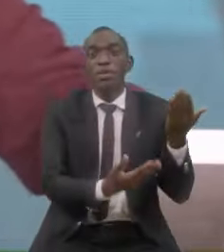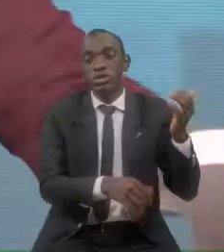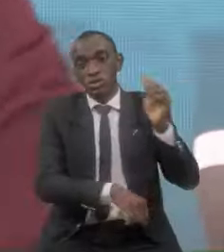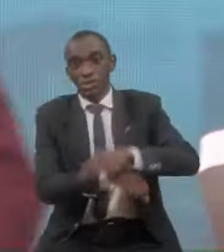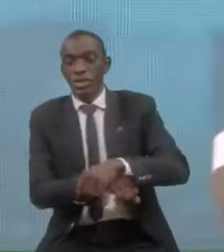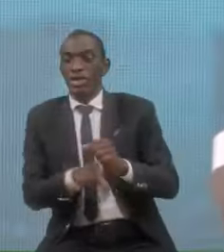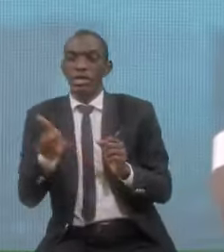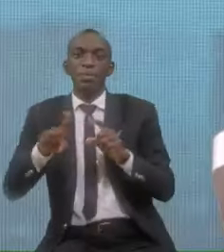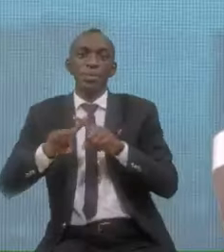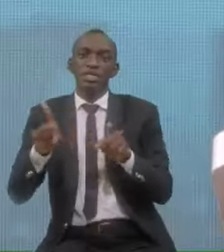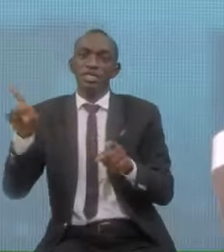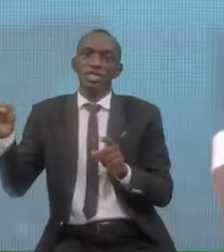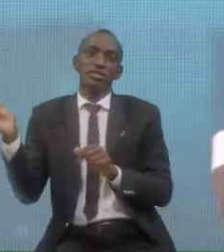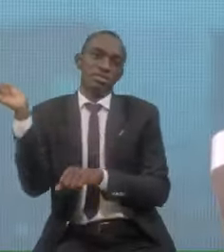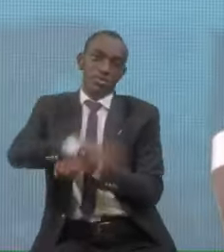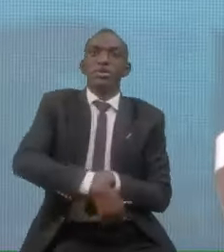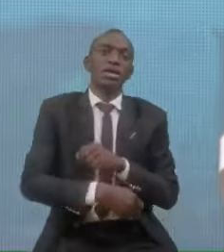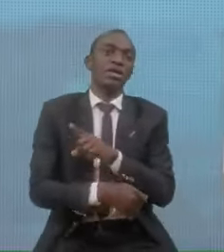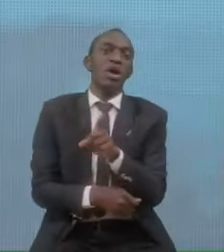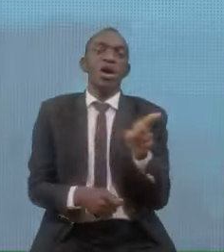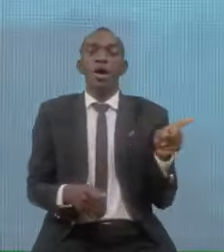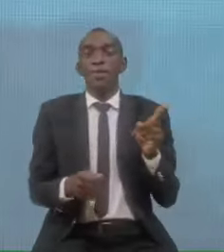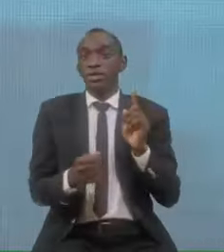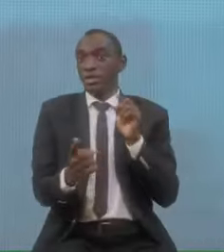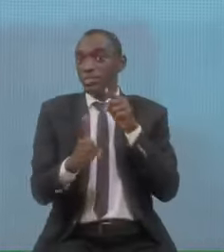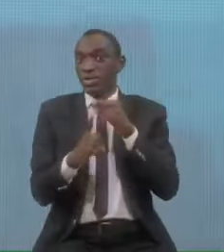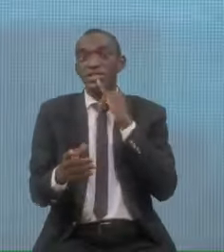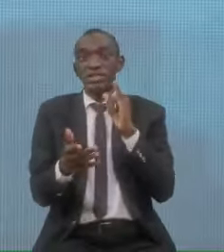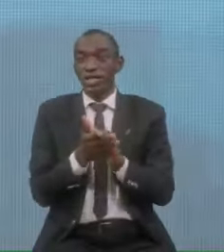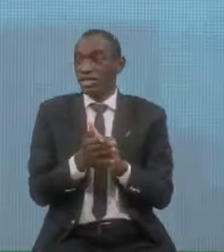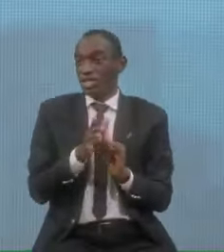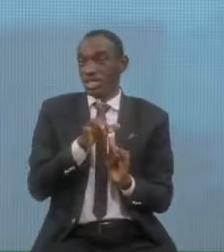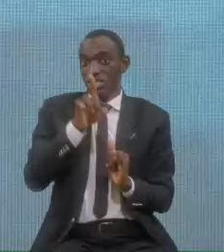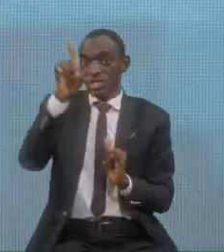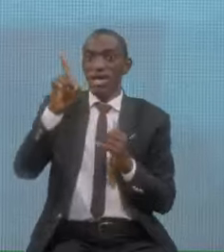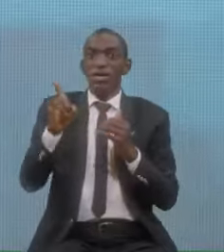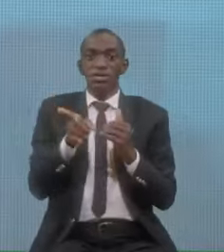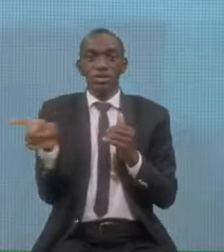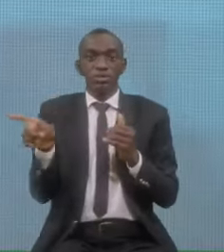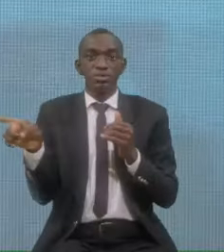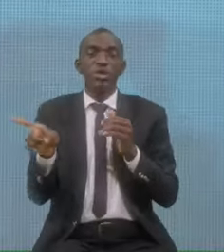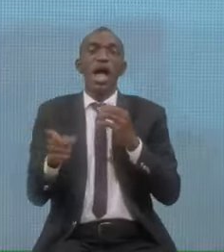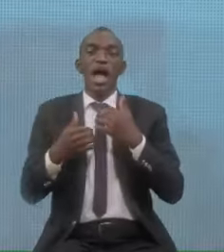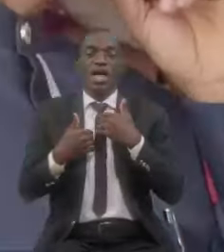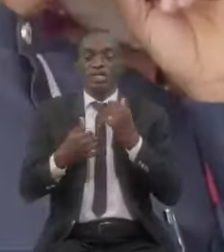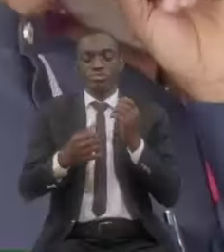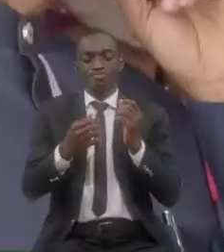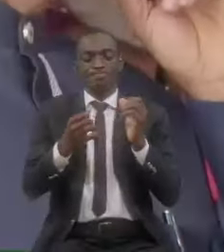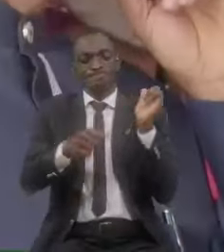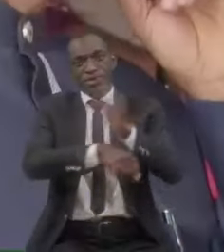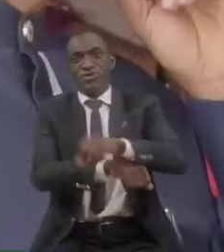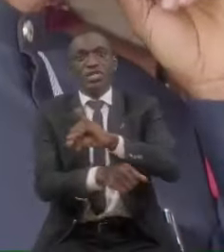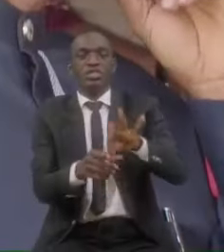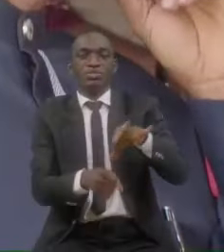point is, I'm here today because of the prevailing spirit that abides in me. And you'll